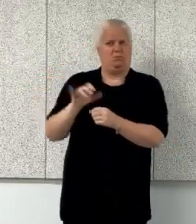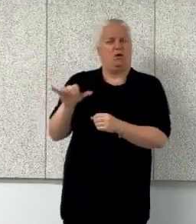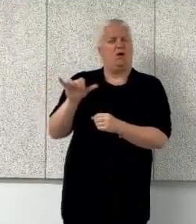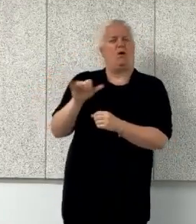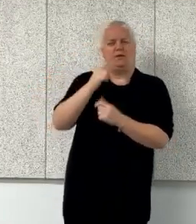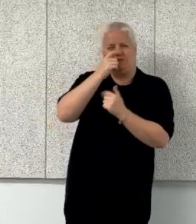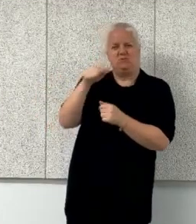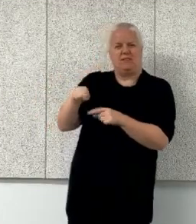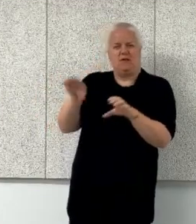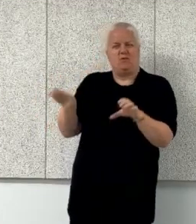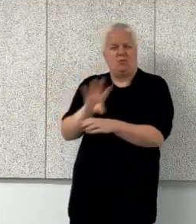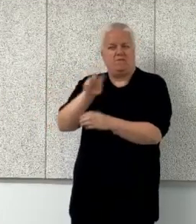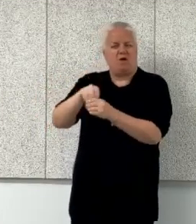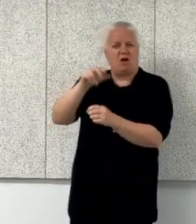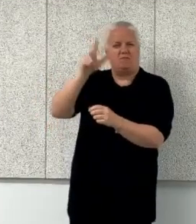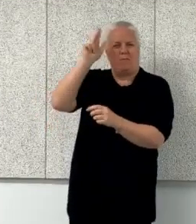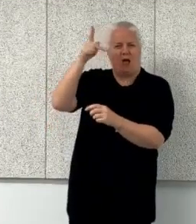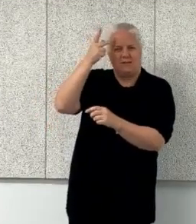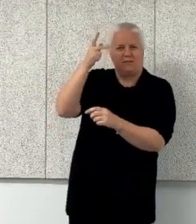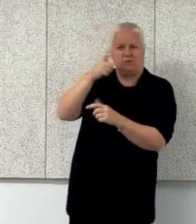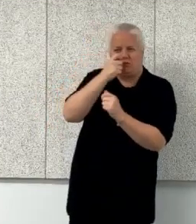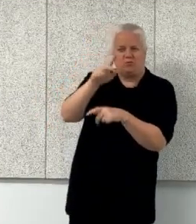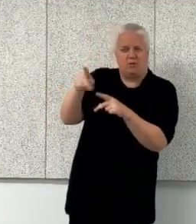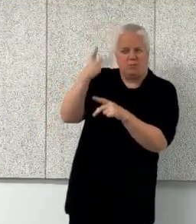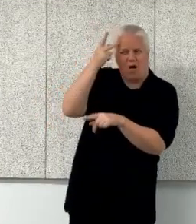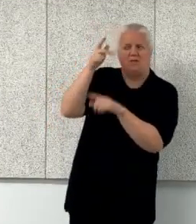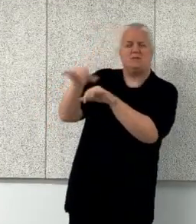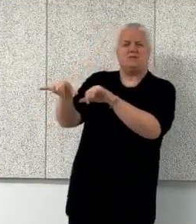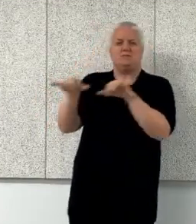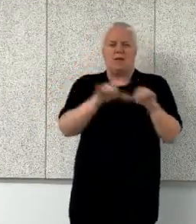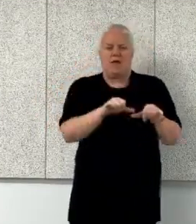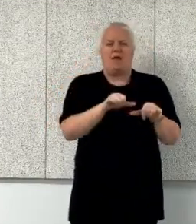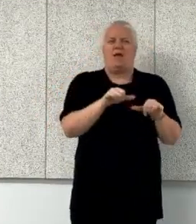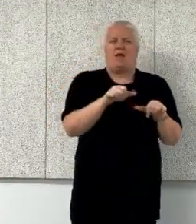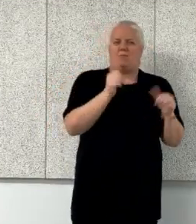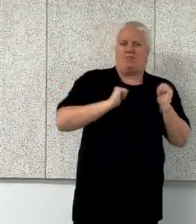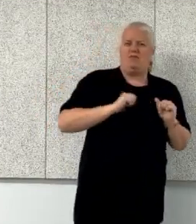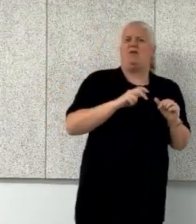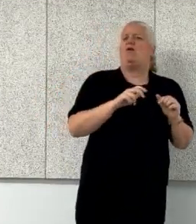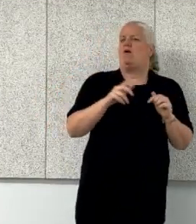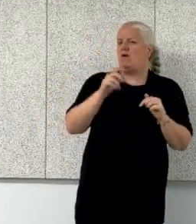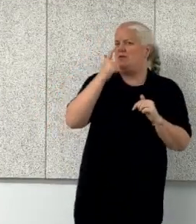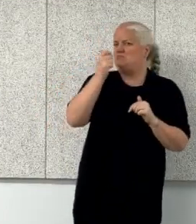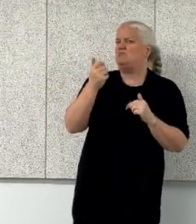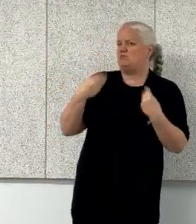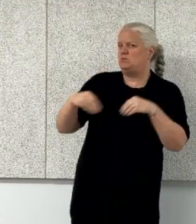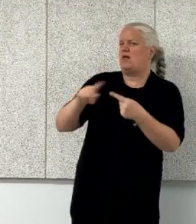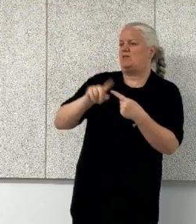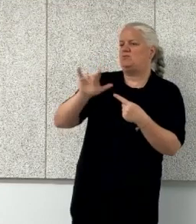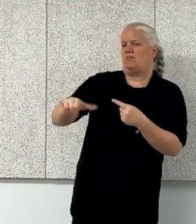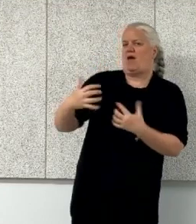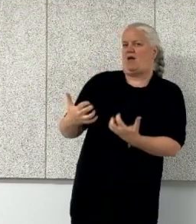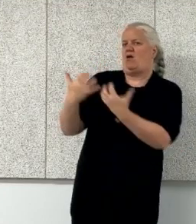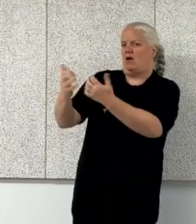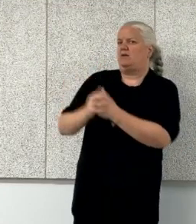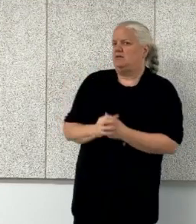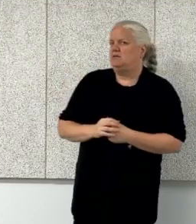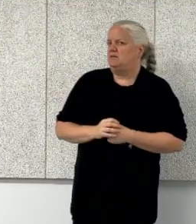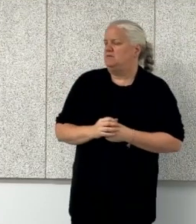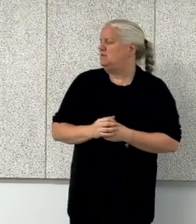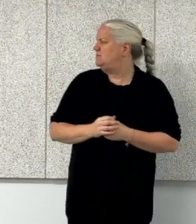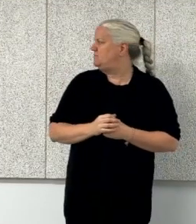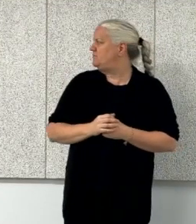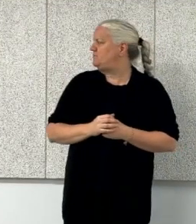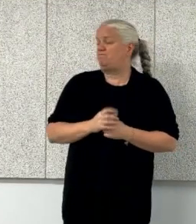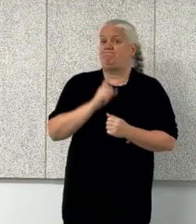active politically generally. Like, that is our audience. Say it louder for the people in the back. Yes. So important. This is really interesting. So, I mean, I wanted